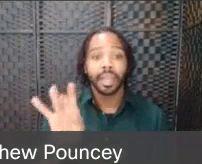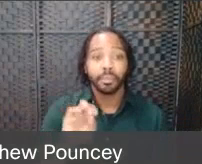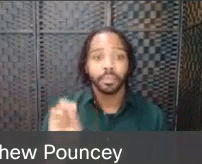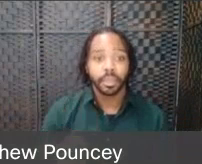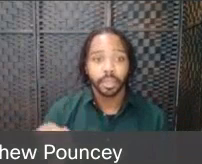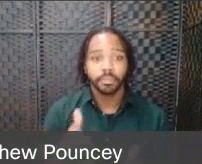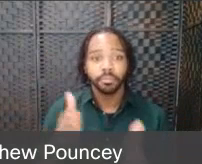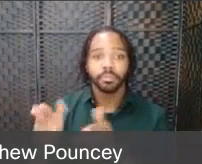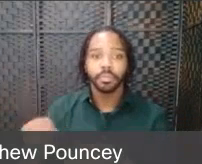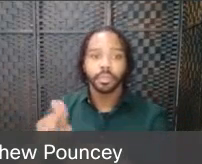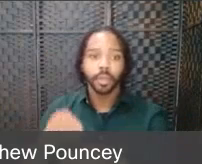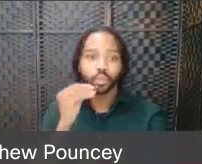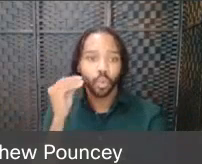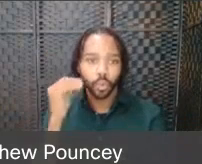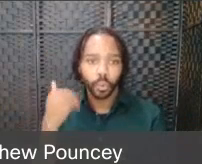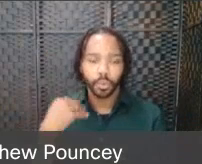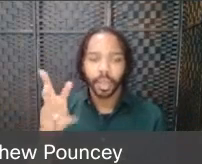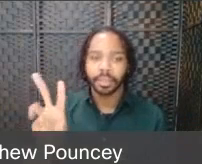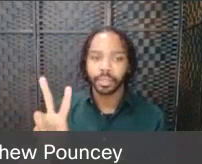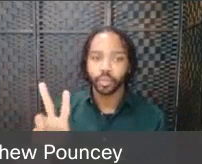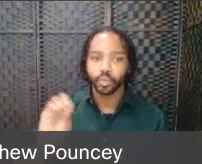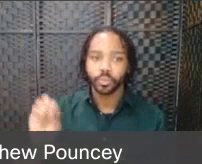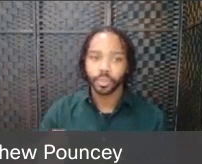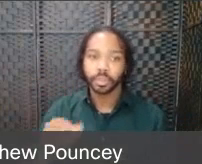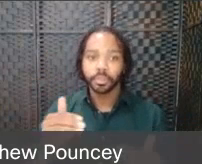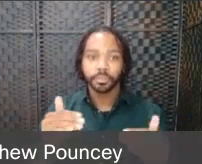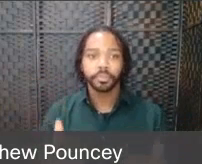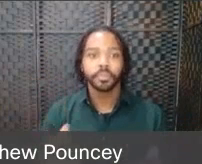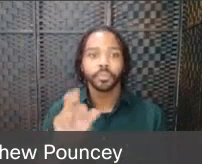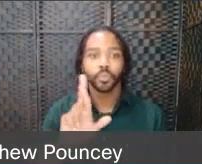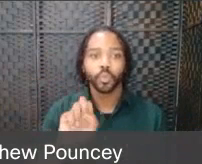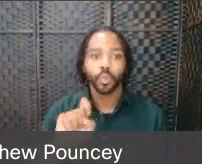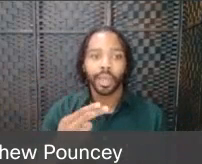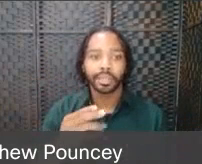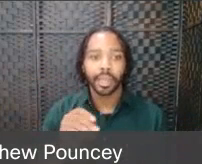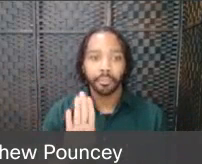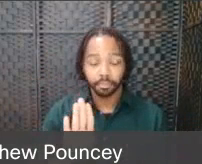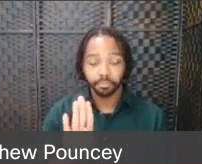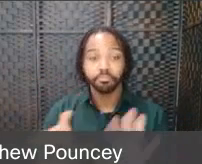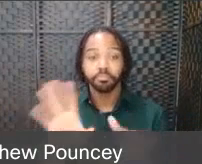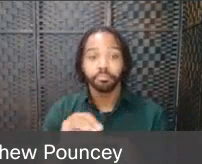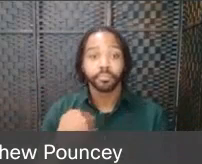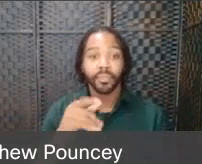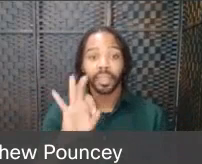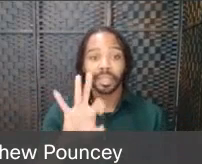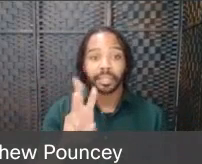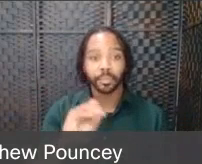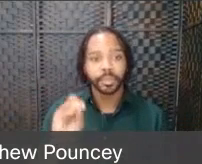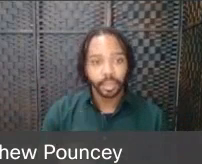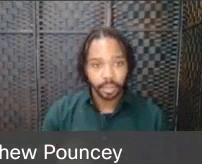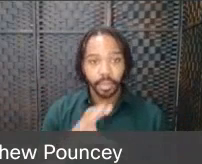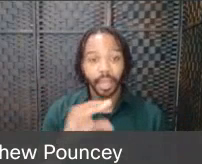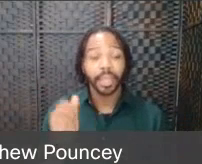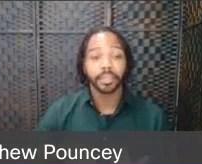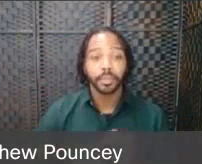98%. Natural homes is at 62%. Residential habilitation at 96%,